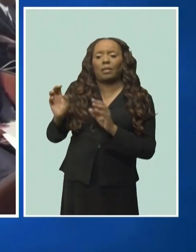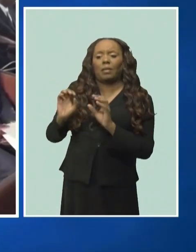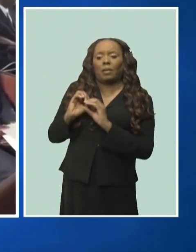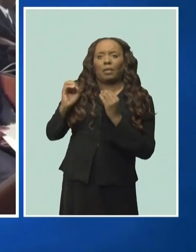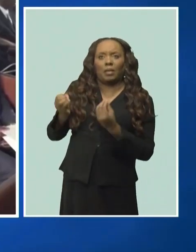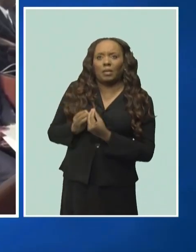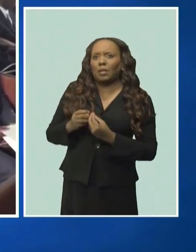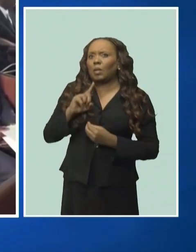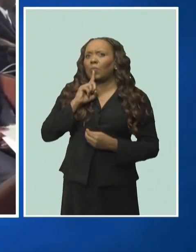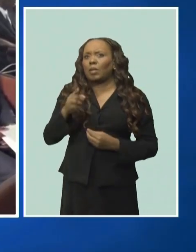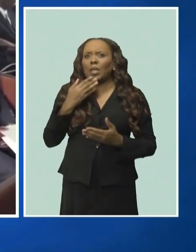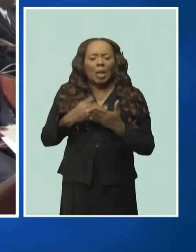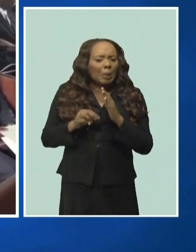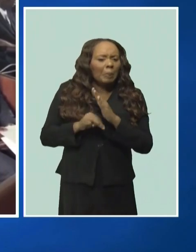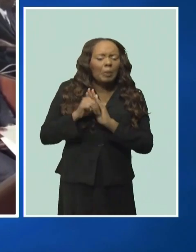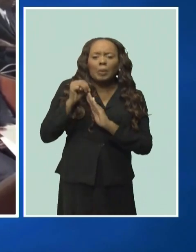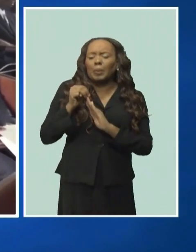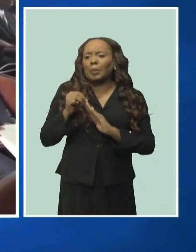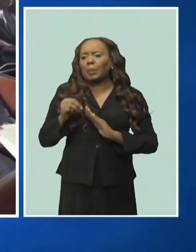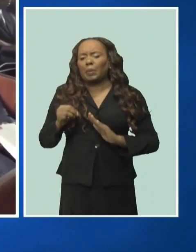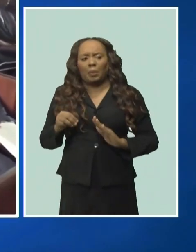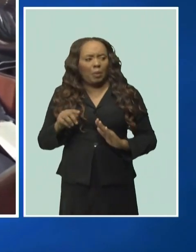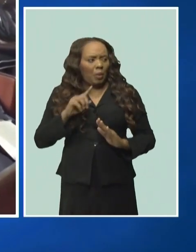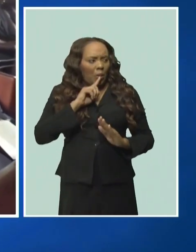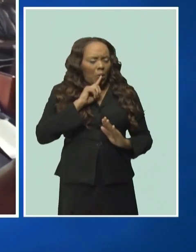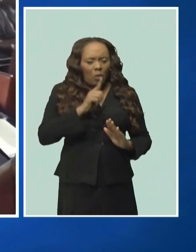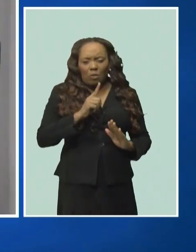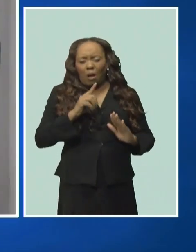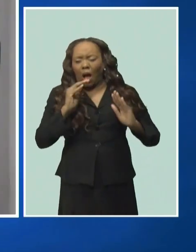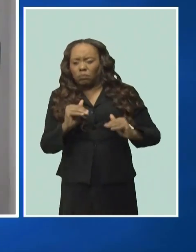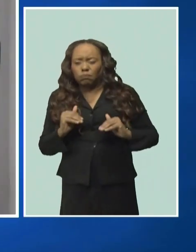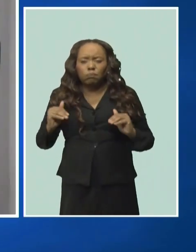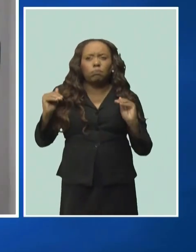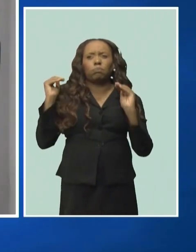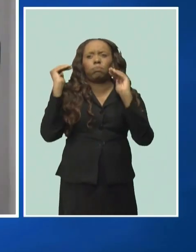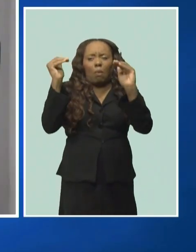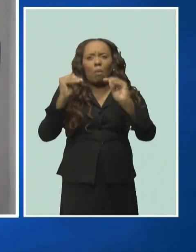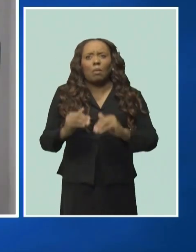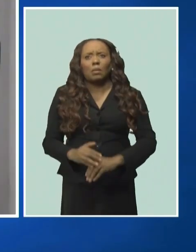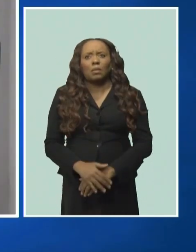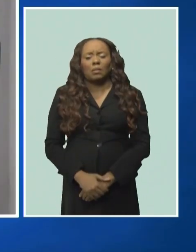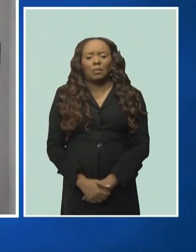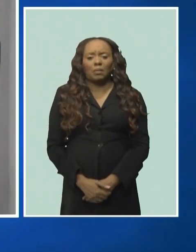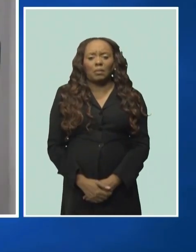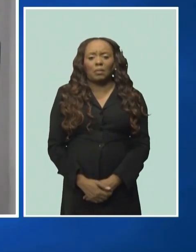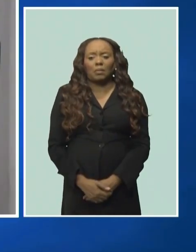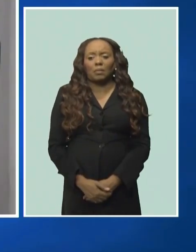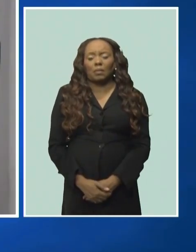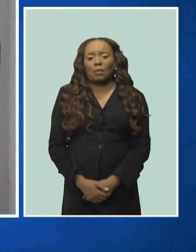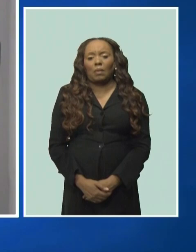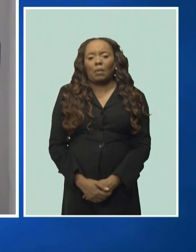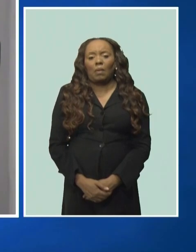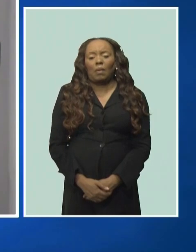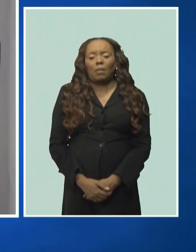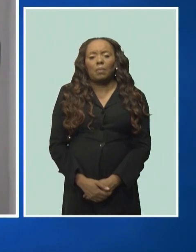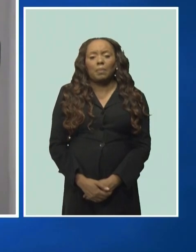leaps and bounds, and punching well above its weight. Mr. Watson was a selfless